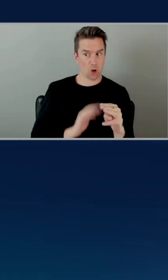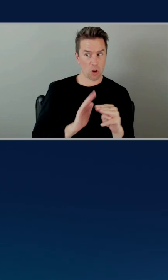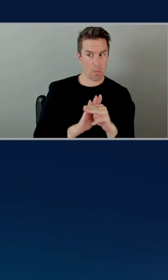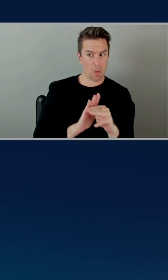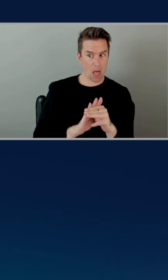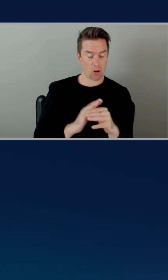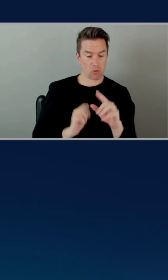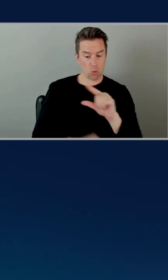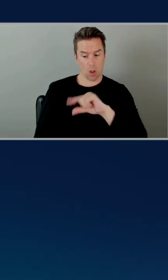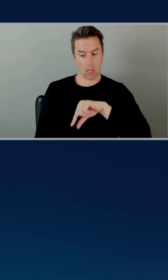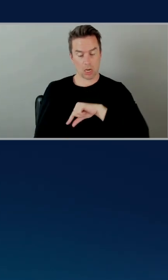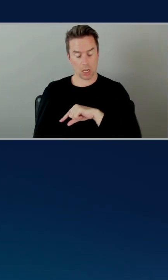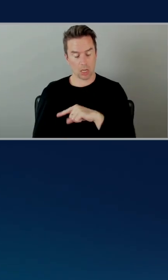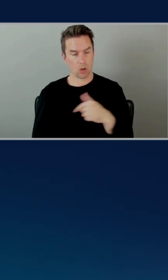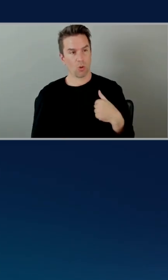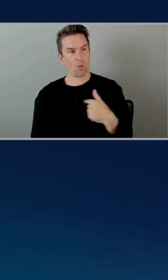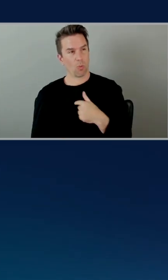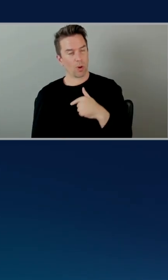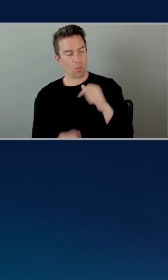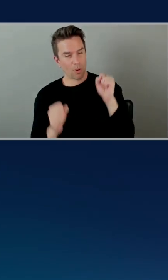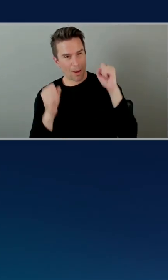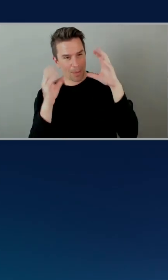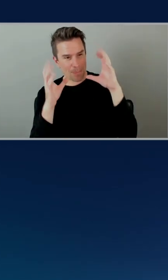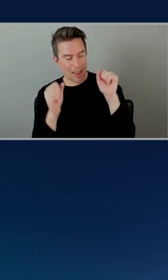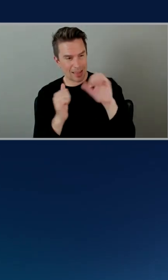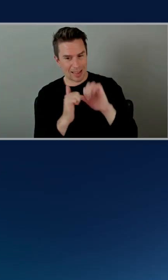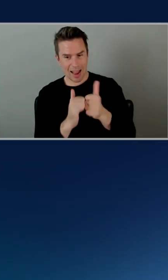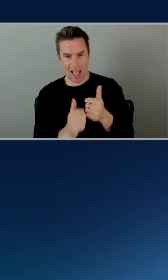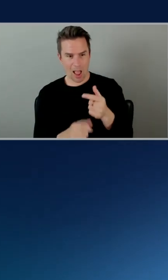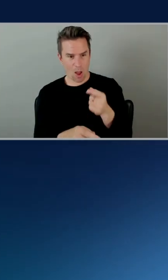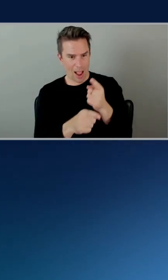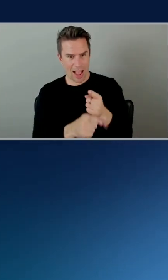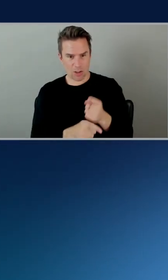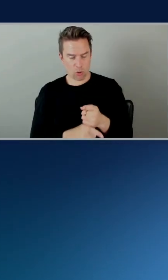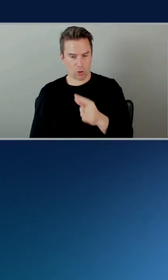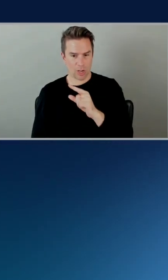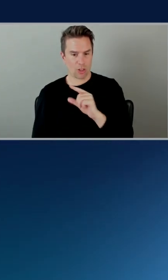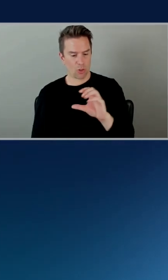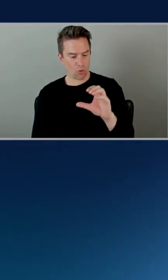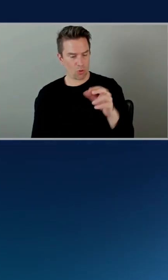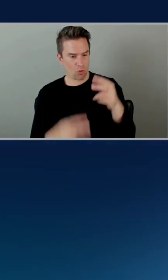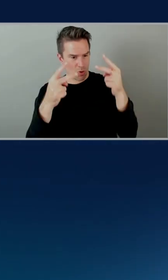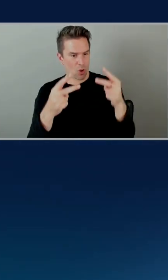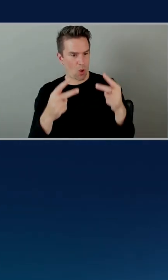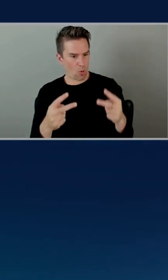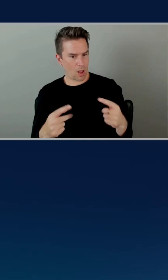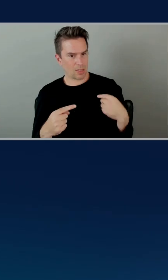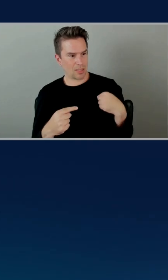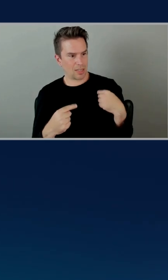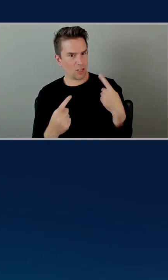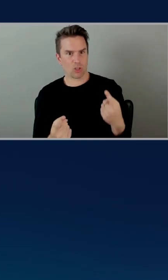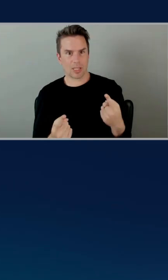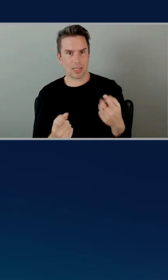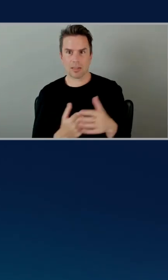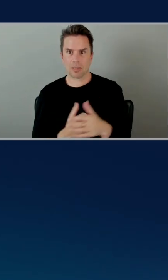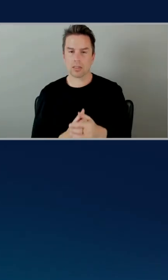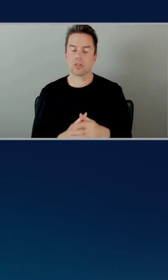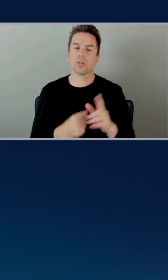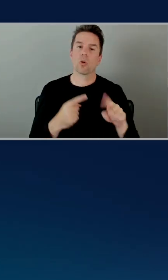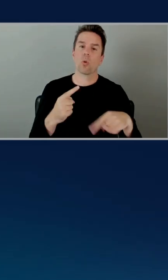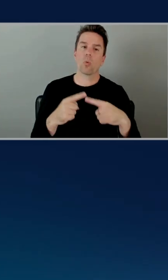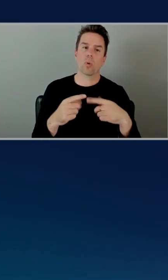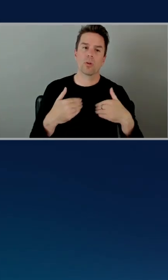by the initial results at how accurate the code was initially. So when you turn on code